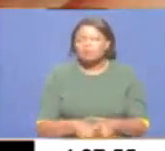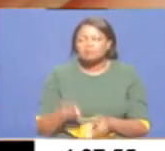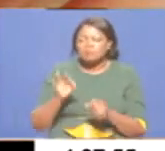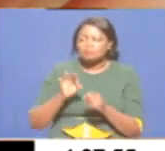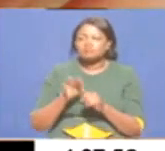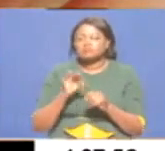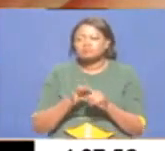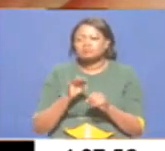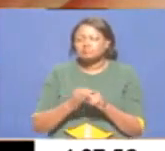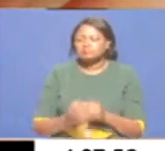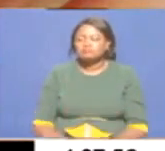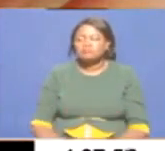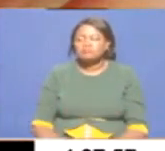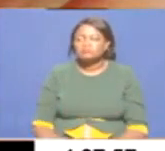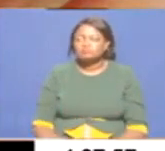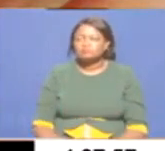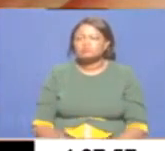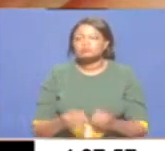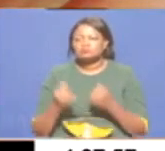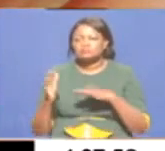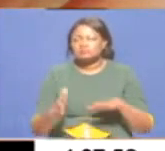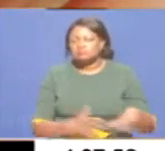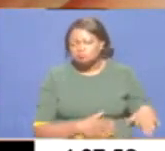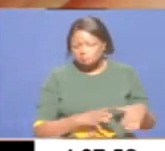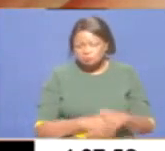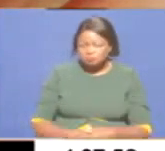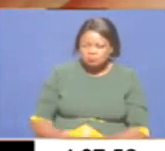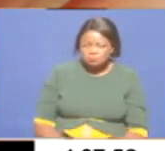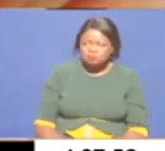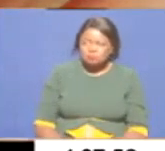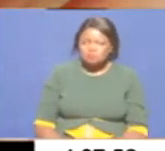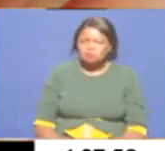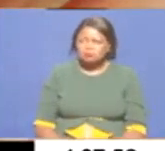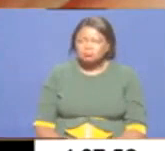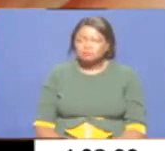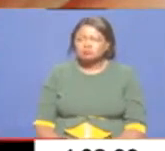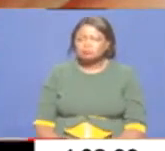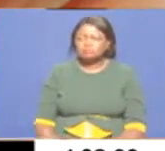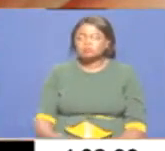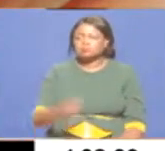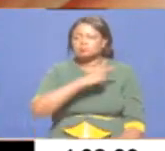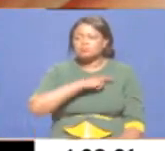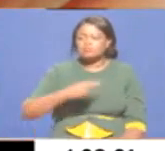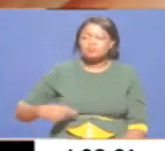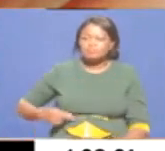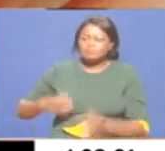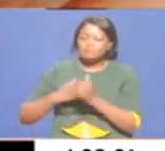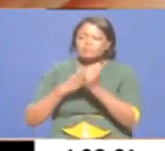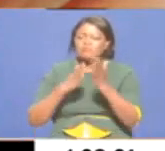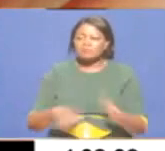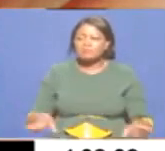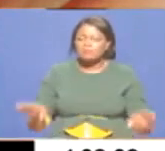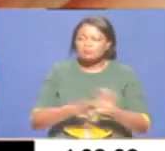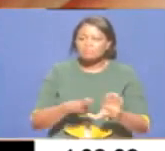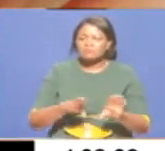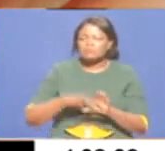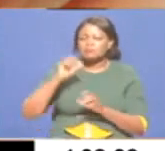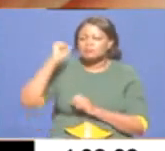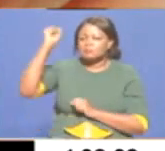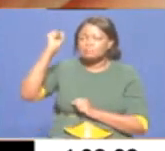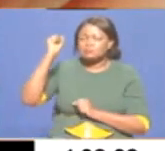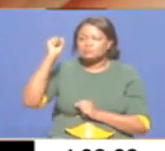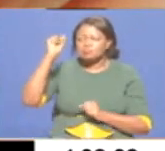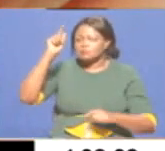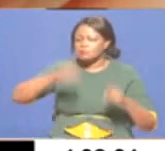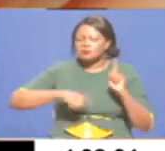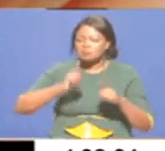And still keeping afloat on the voter registration exercise, religious leaders and members of the political divide have changed tact